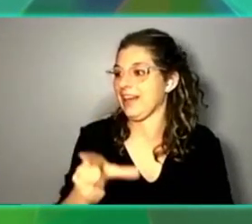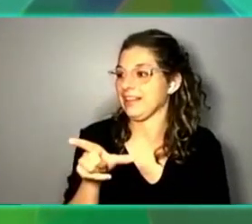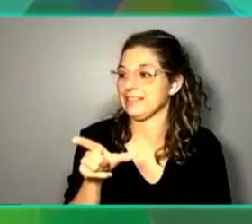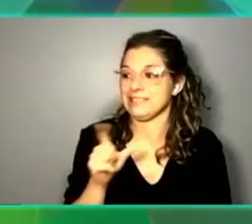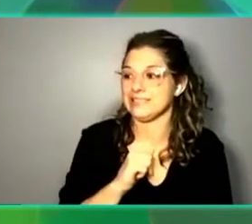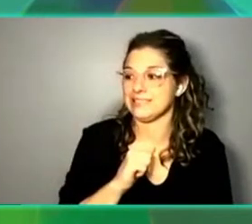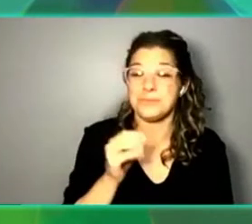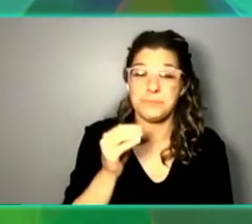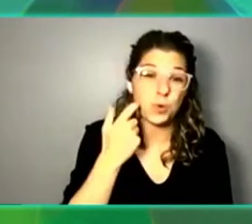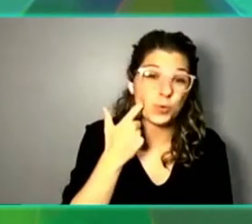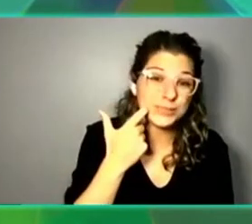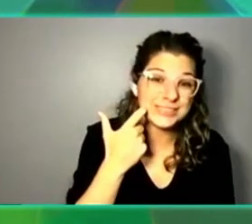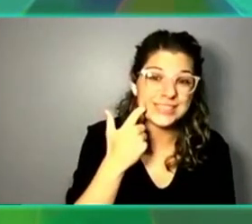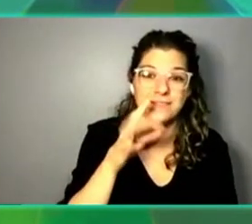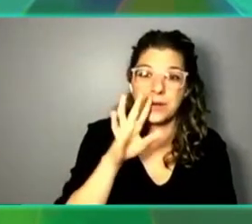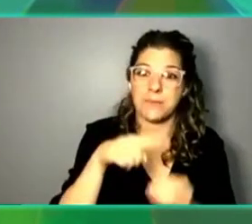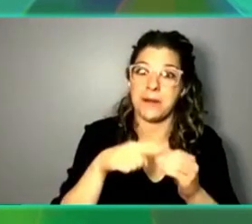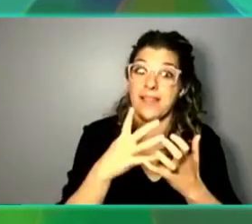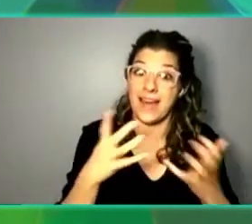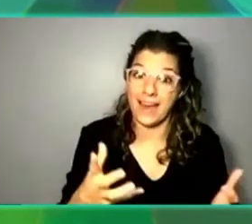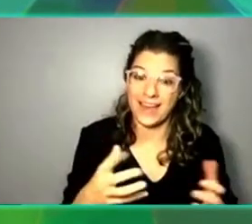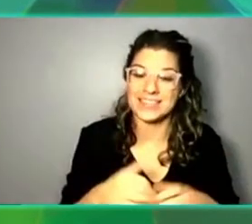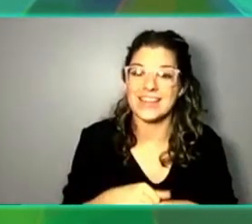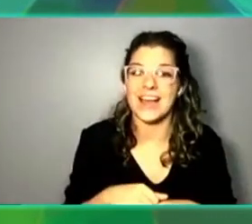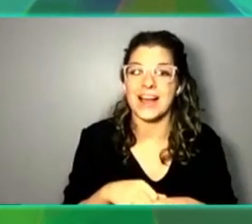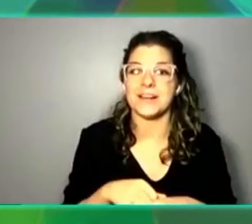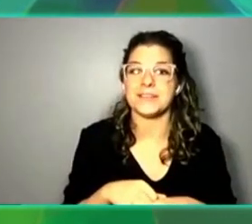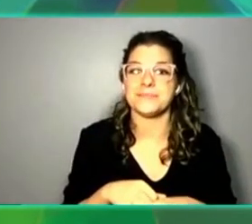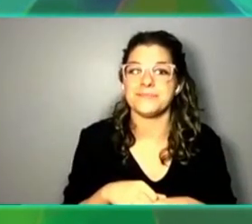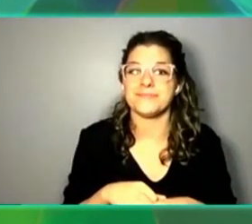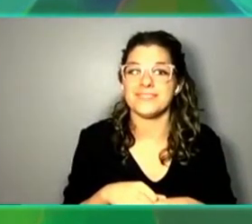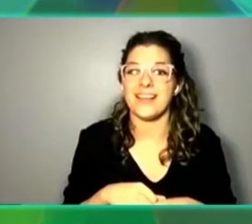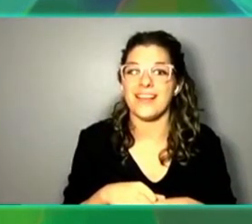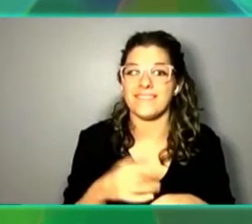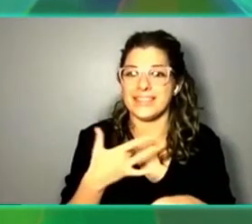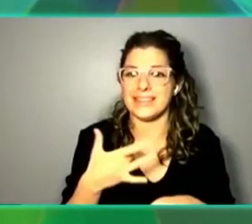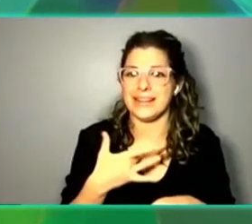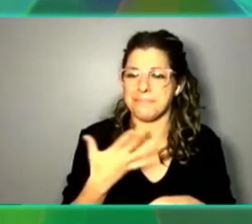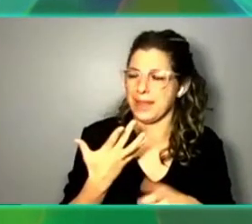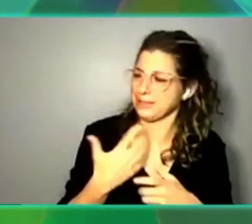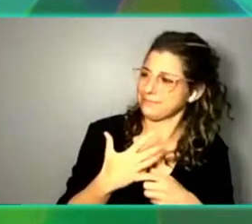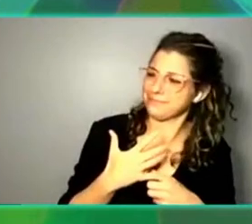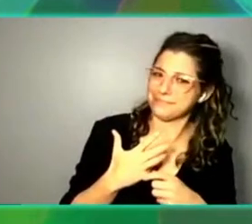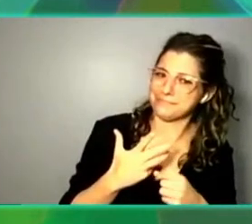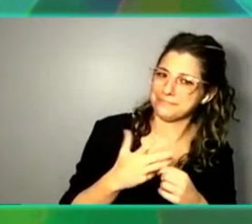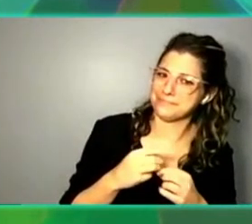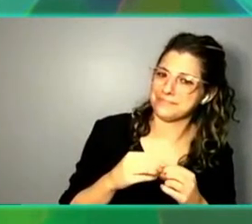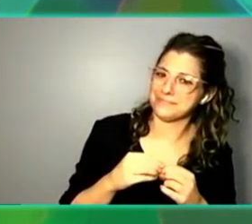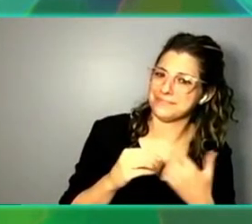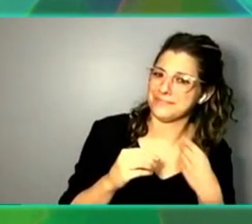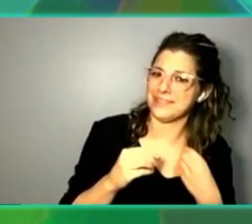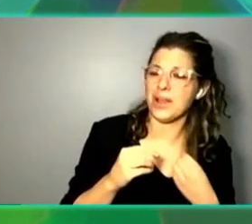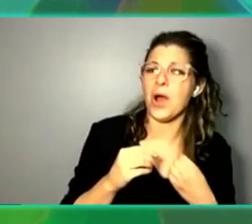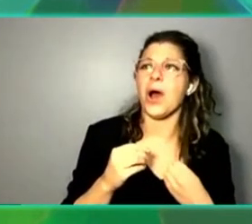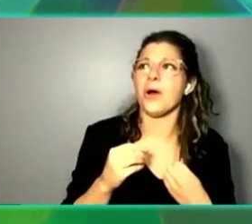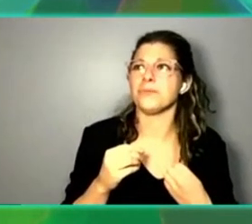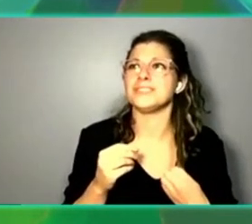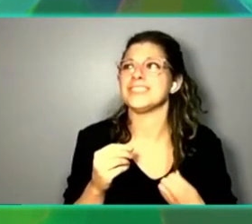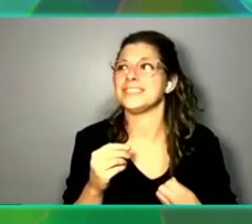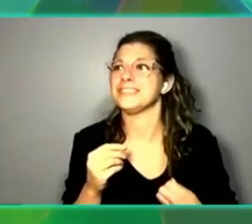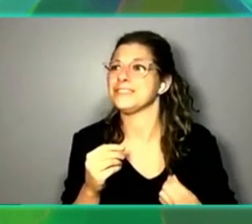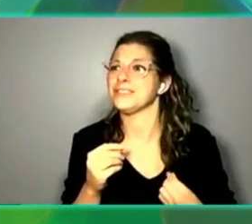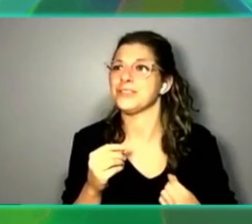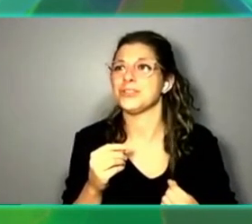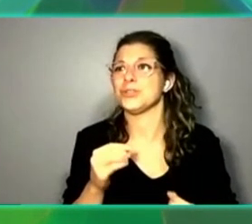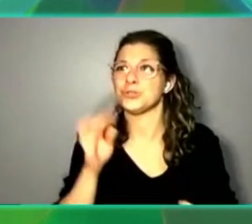recent. I've talked about it a lot on panels where I'm like, oh, here comes the creative like